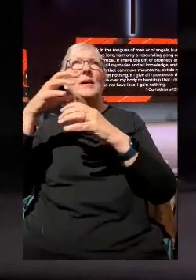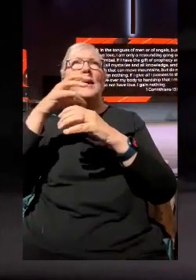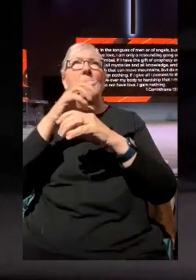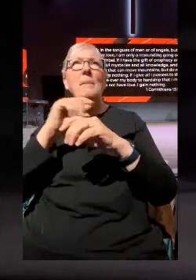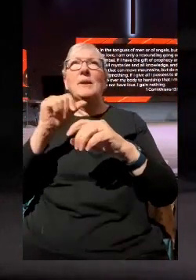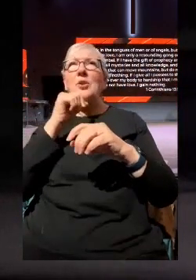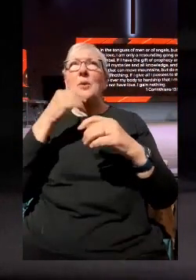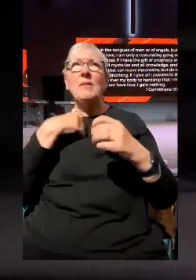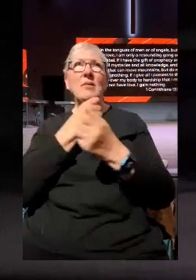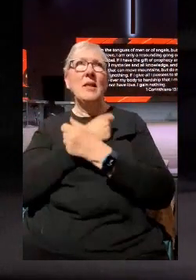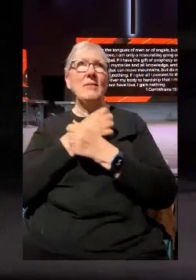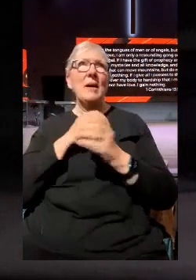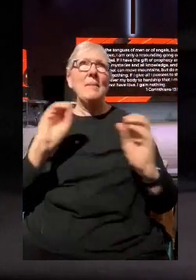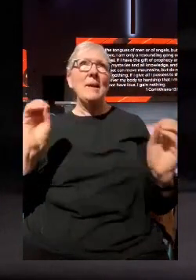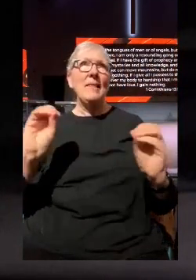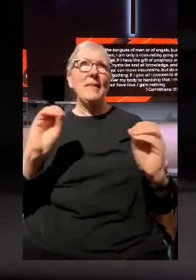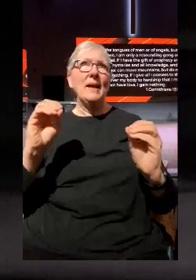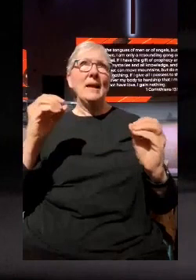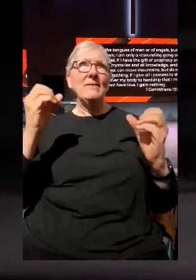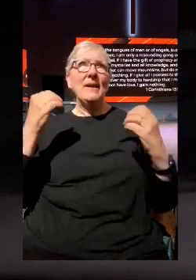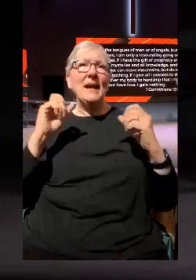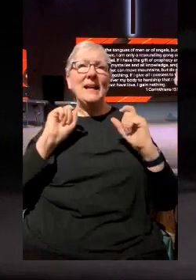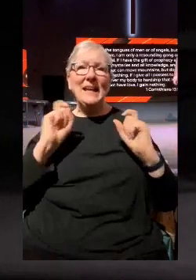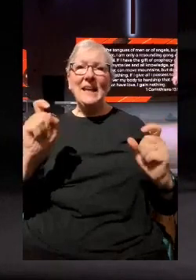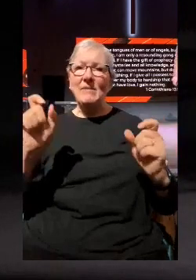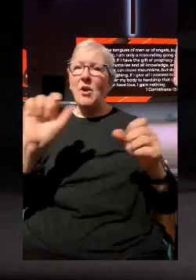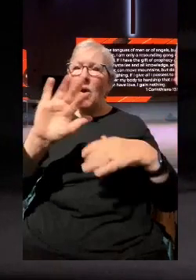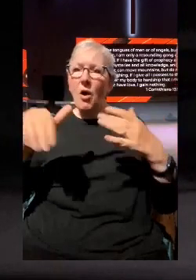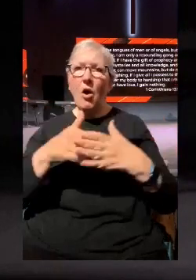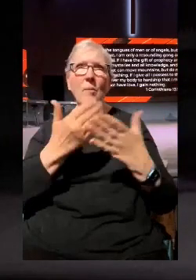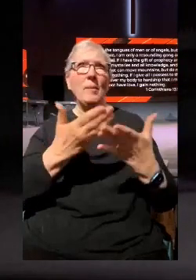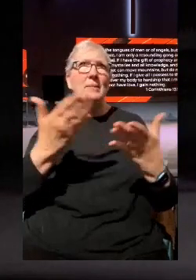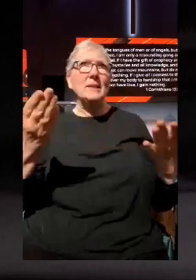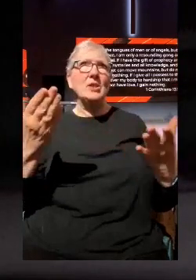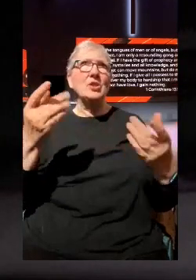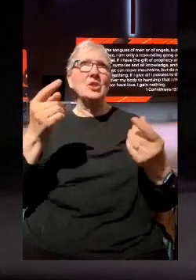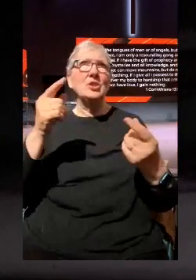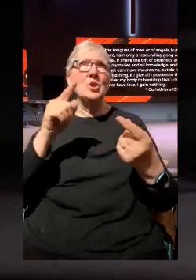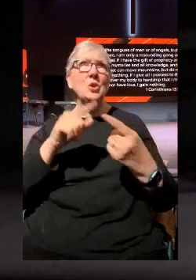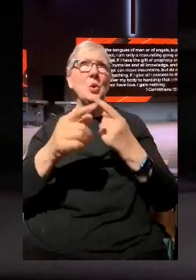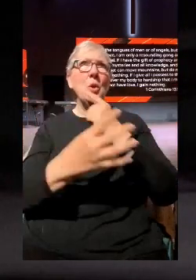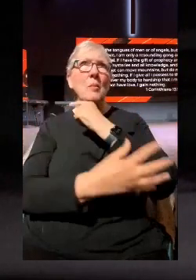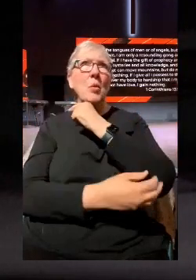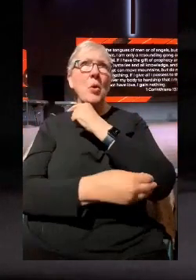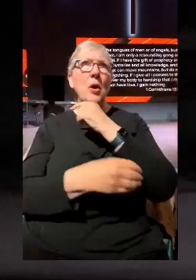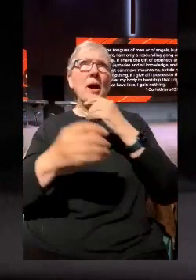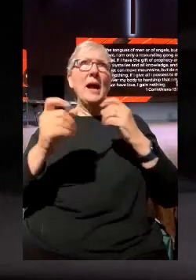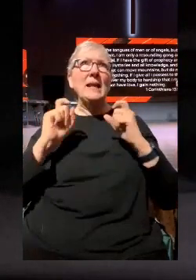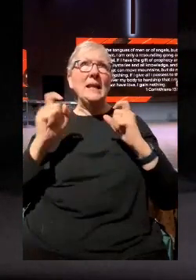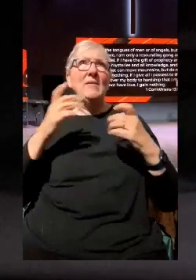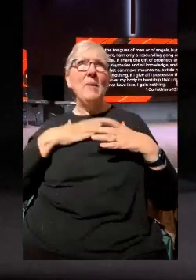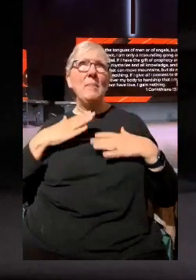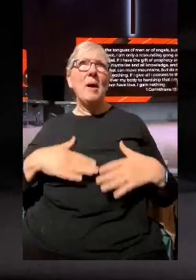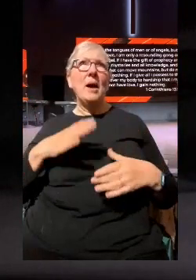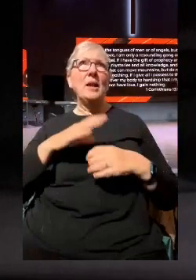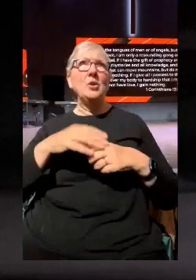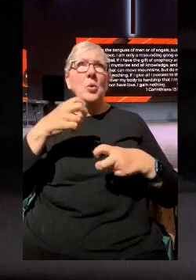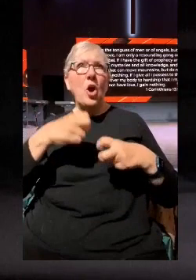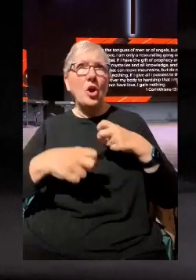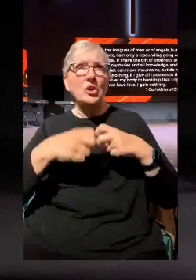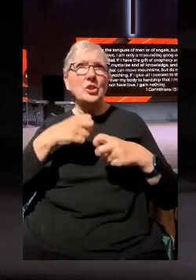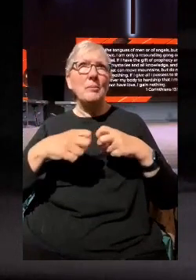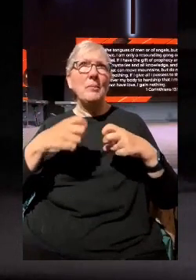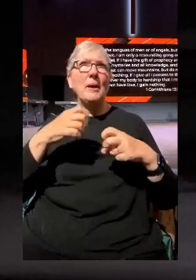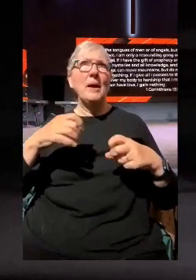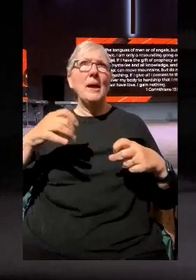it, but do not have love, I gain nothing. If I do not have love, I am nothing and I gain nothing. It's